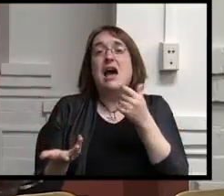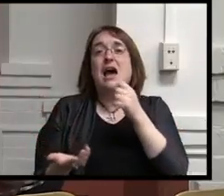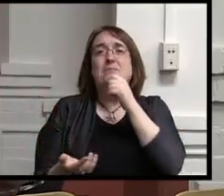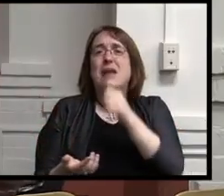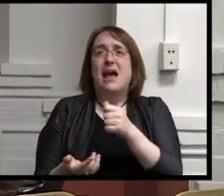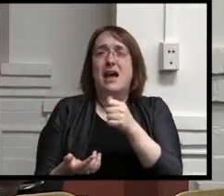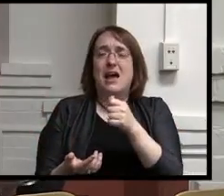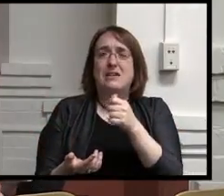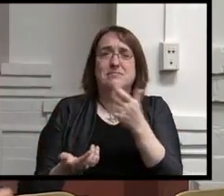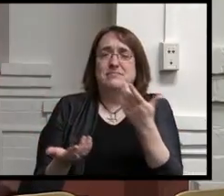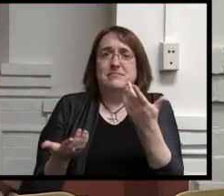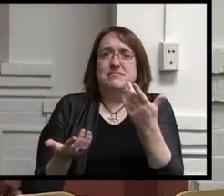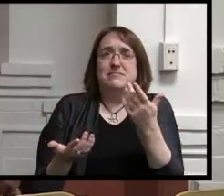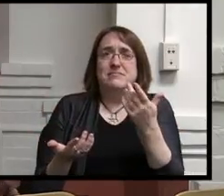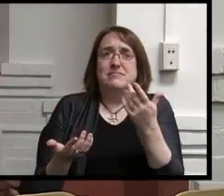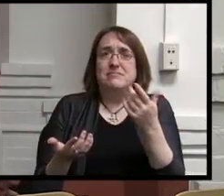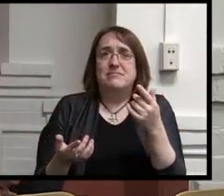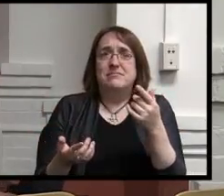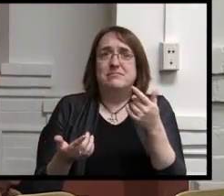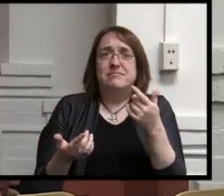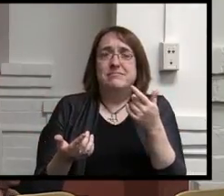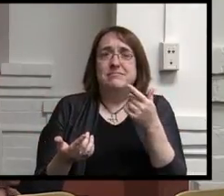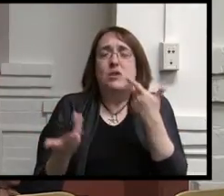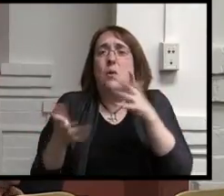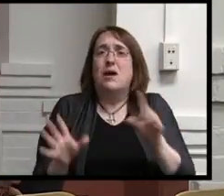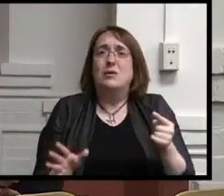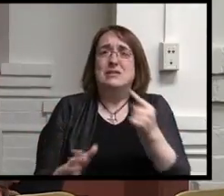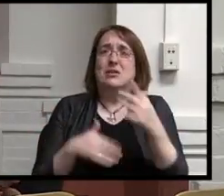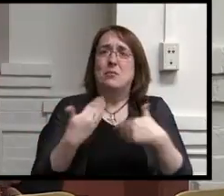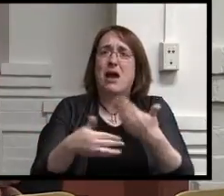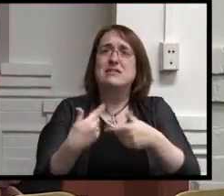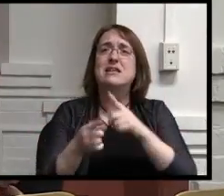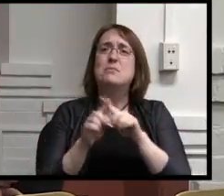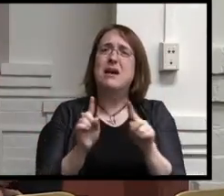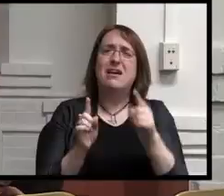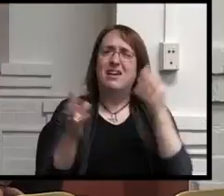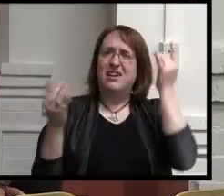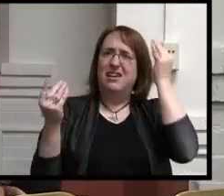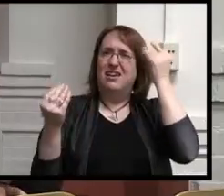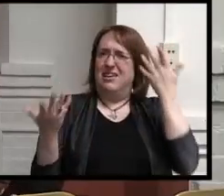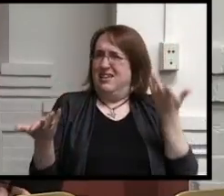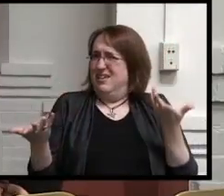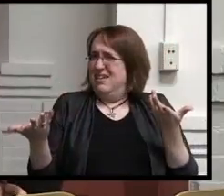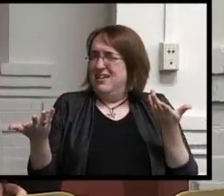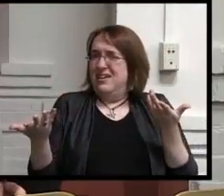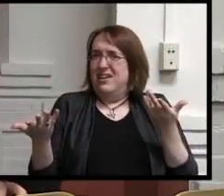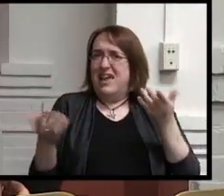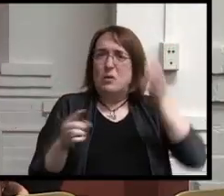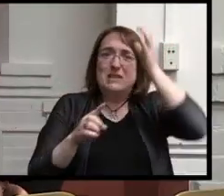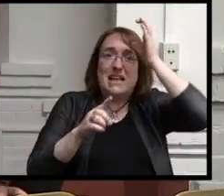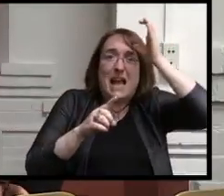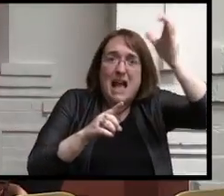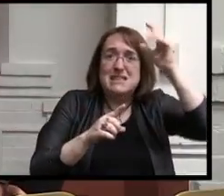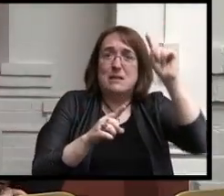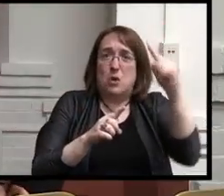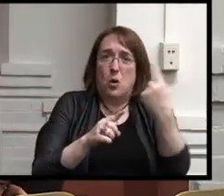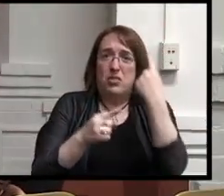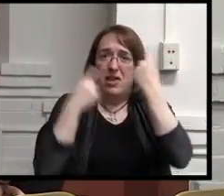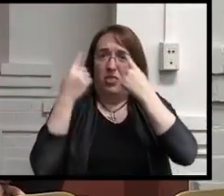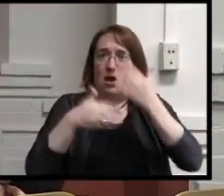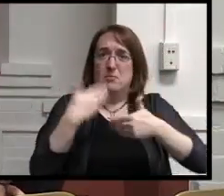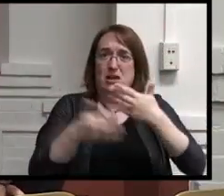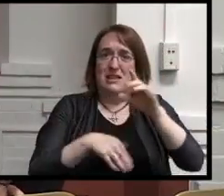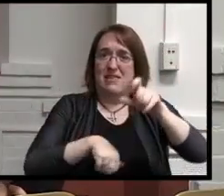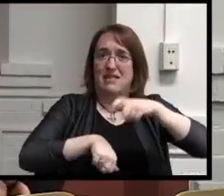facetious, it's just the assignment was create a budget of with concept only for